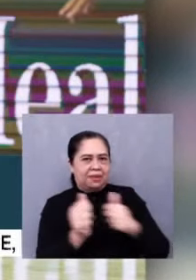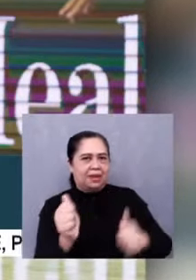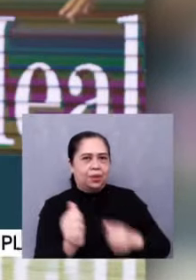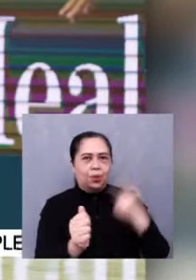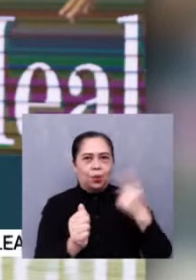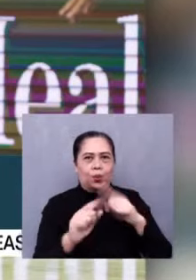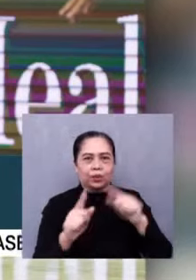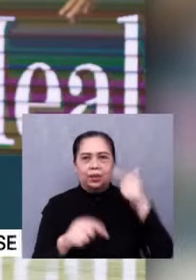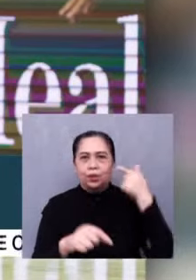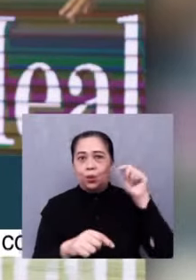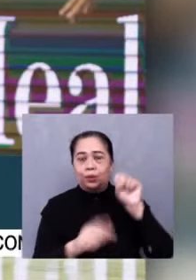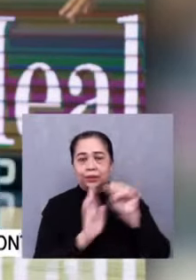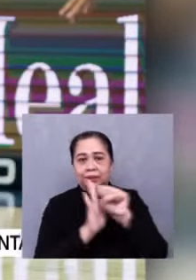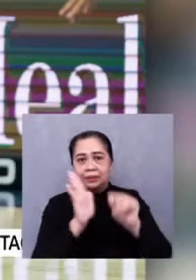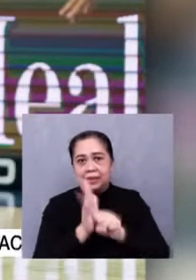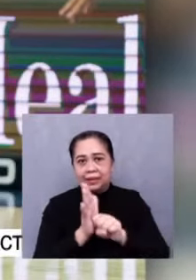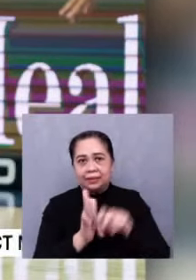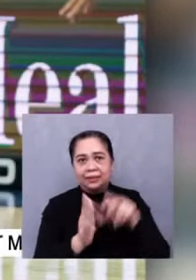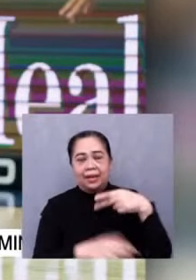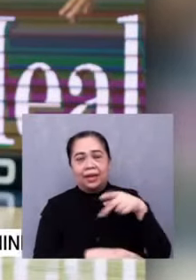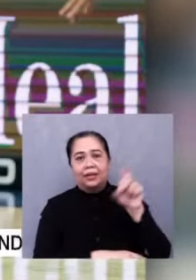State and Phoenix.